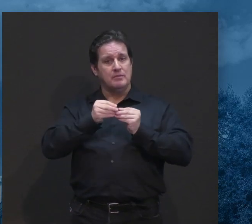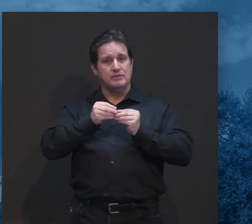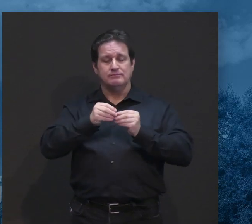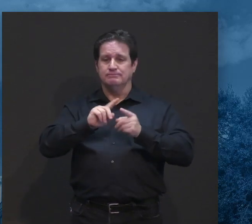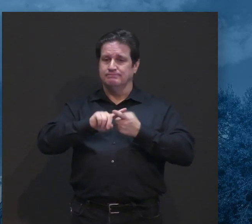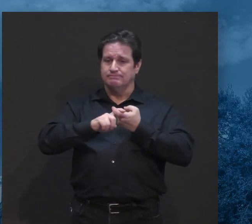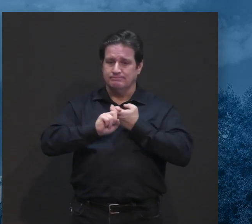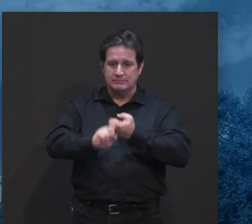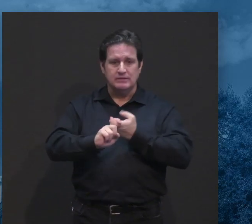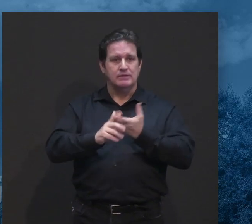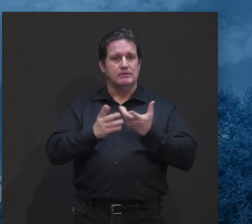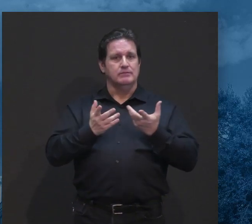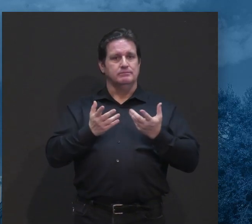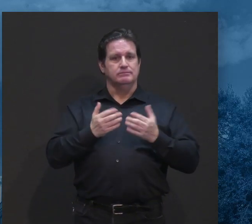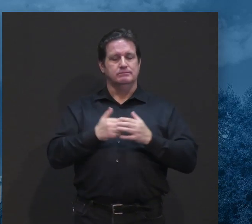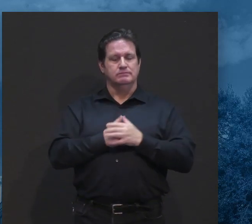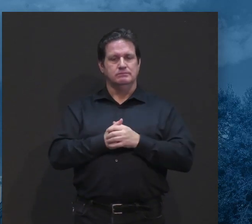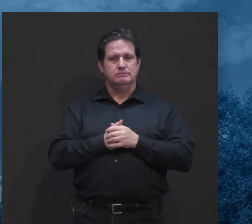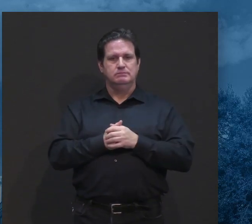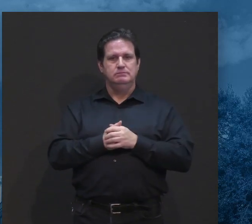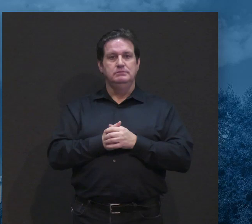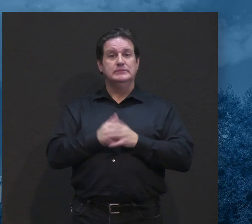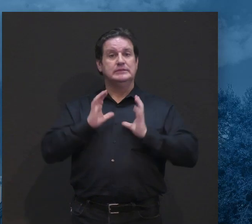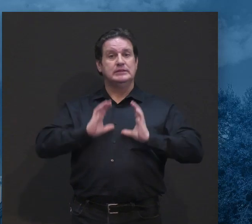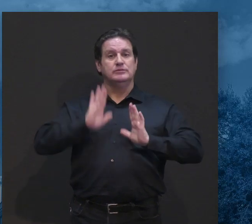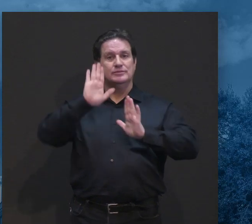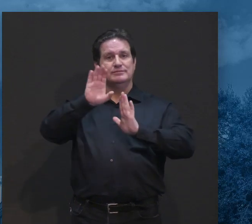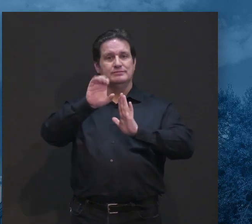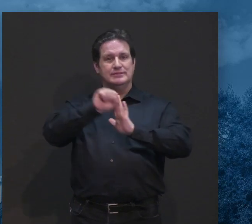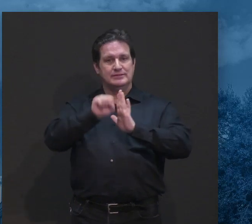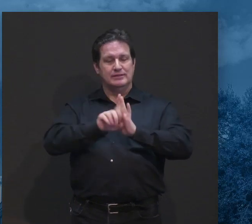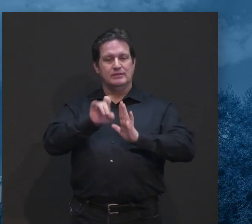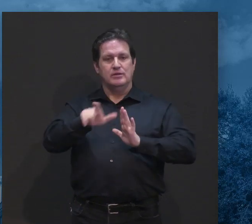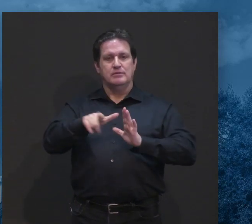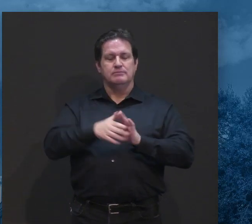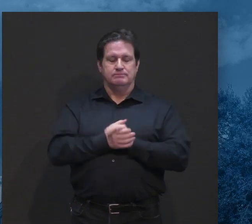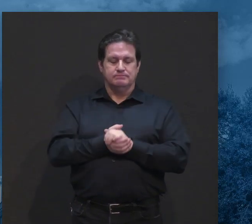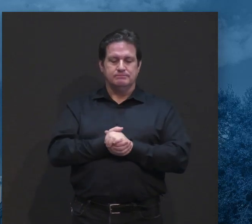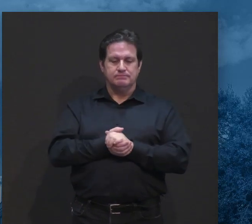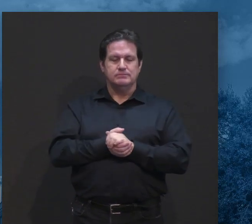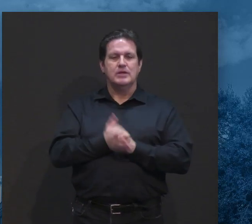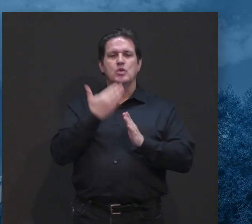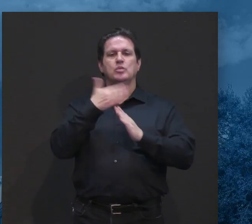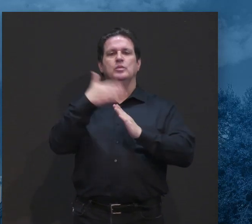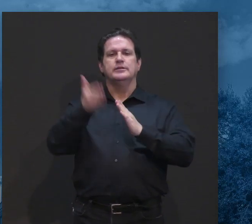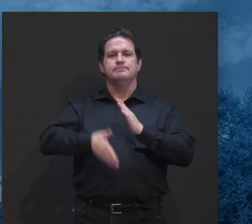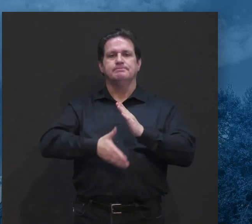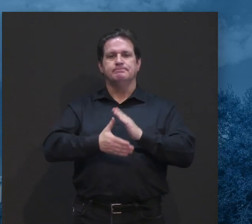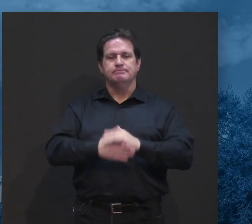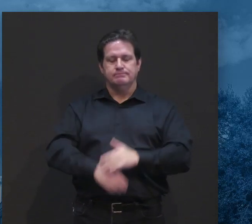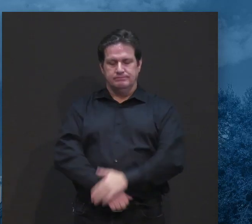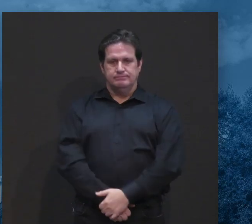friends and for being citizens of the great state of Delaware, and have a good weekend.